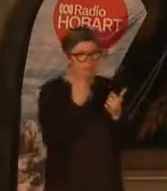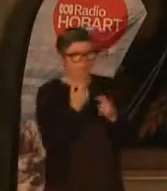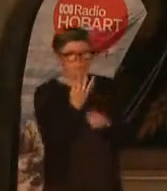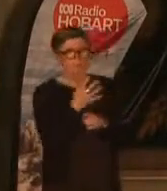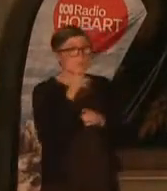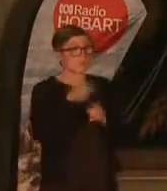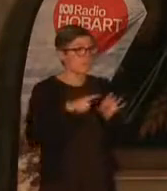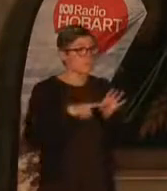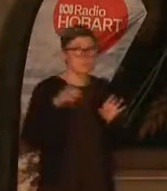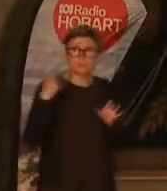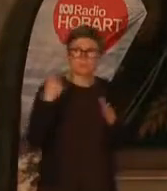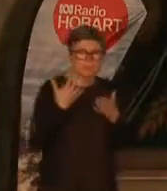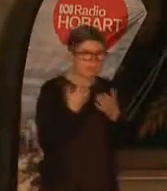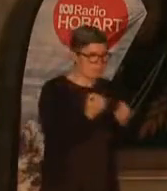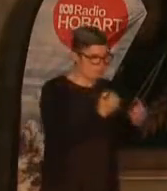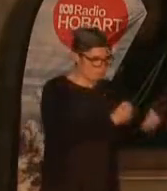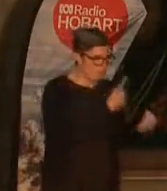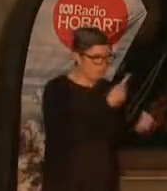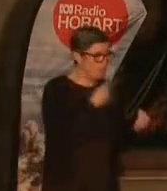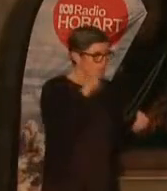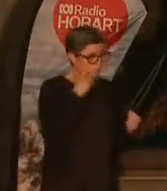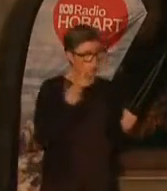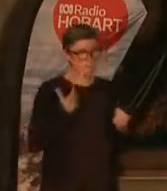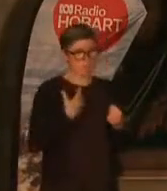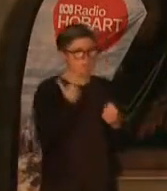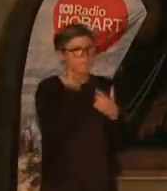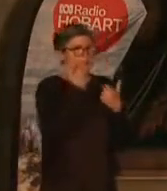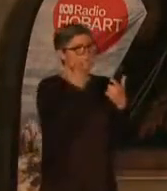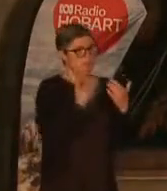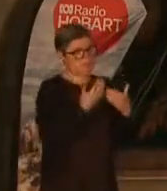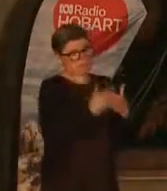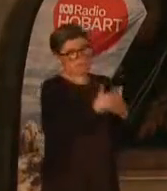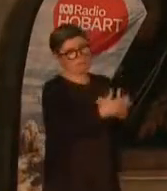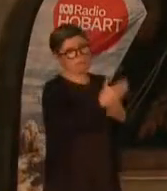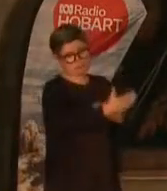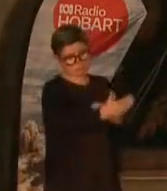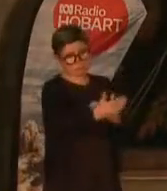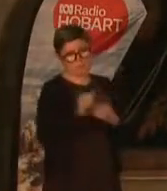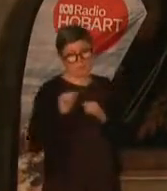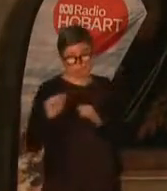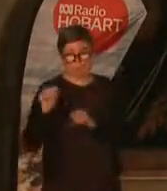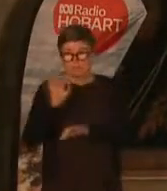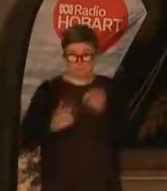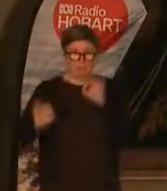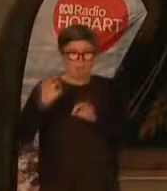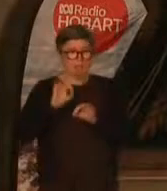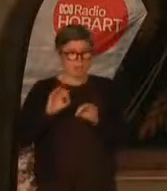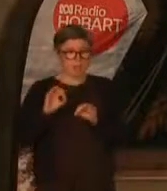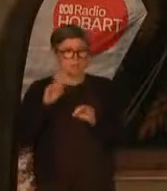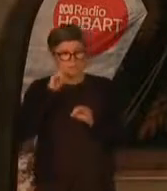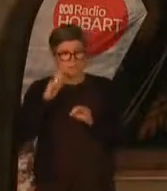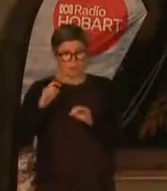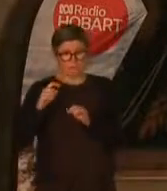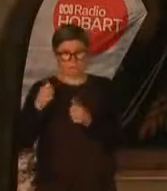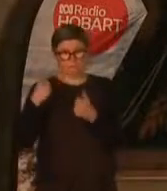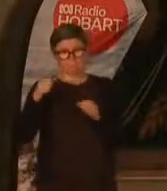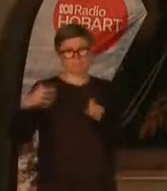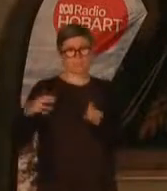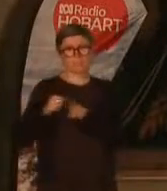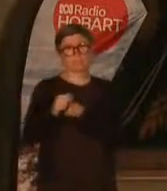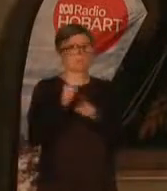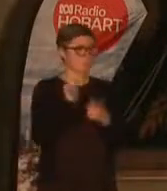But, you know, it's going to keep going back, and there's going to be more discovered by those scientists that the community already knows.